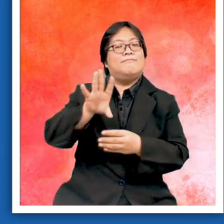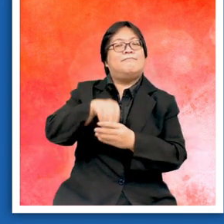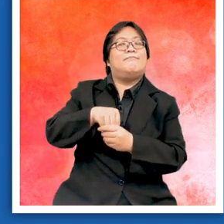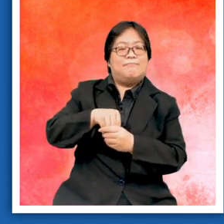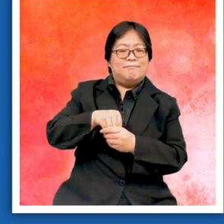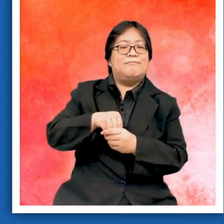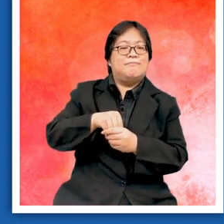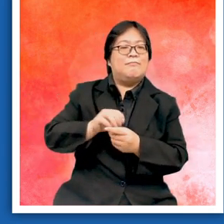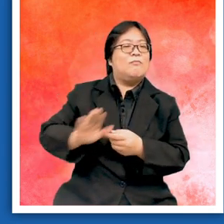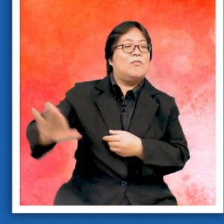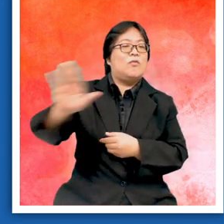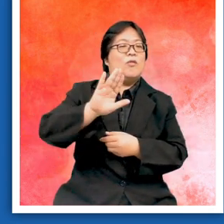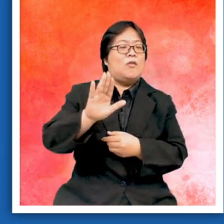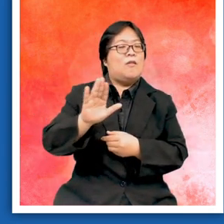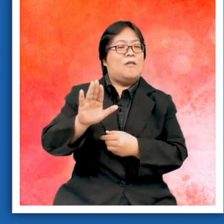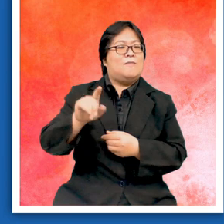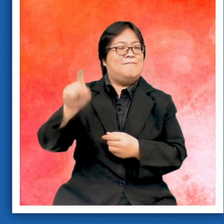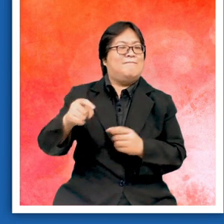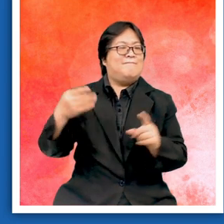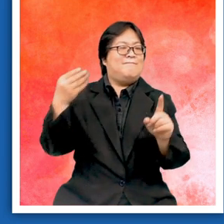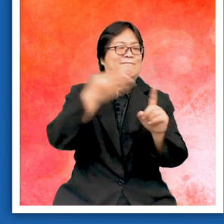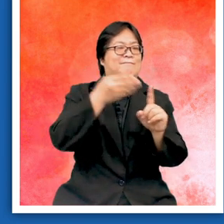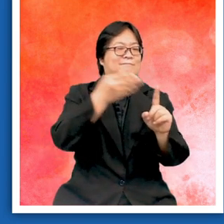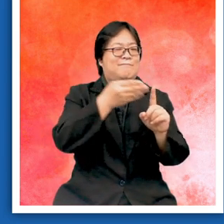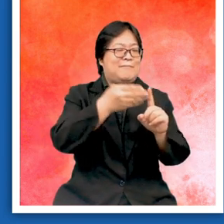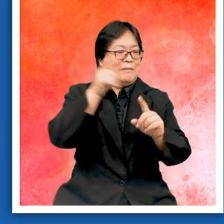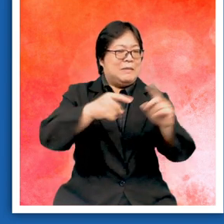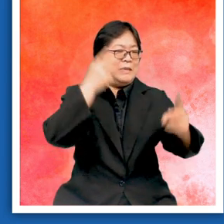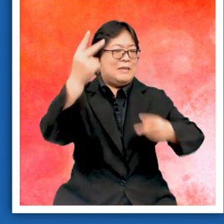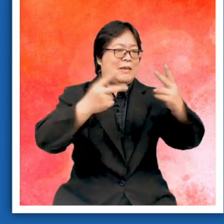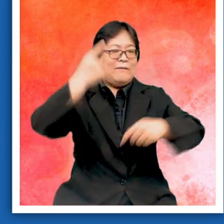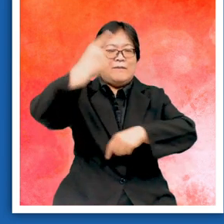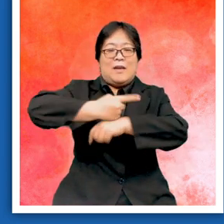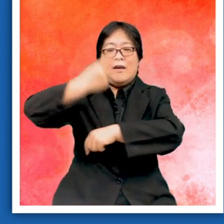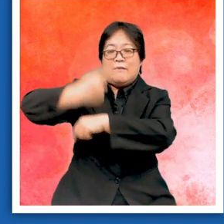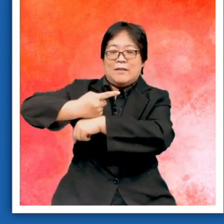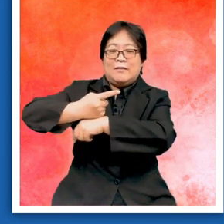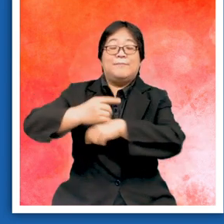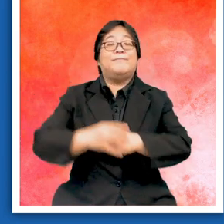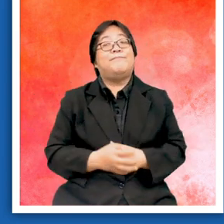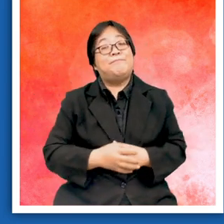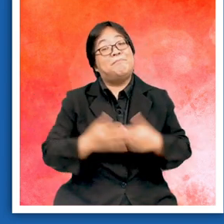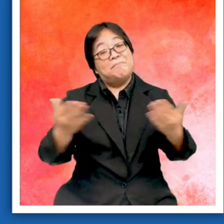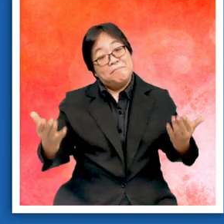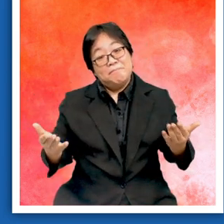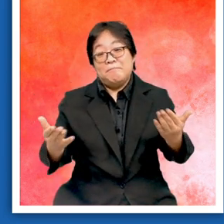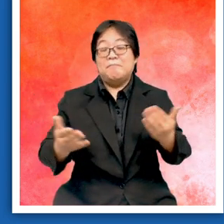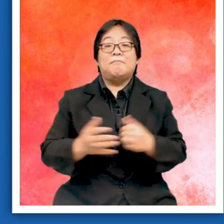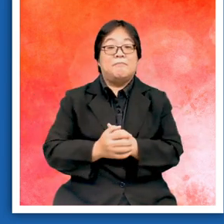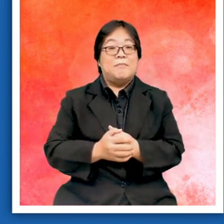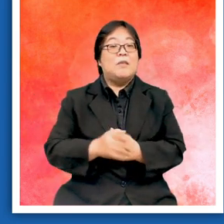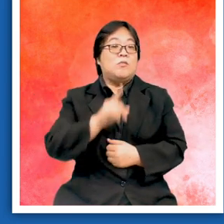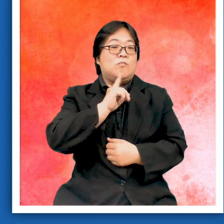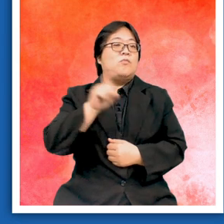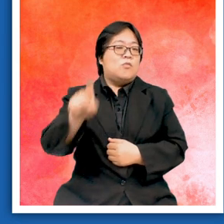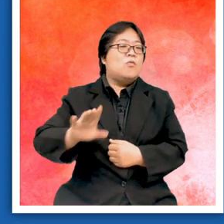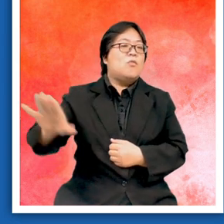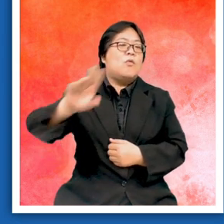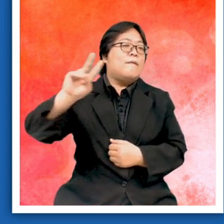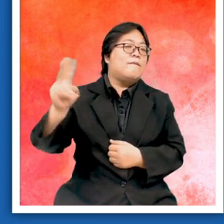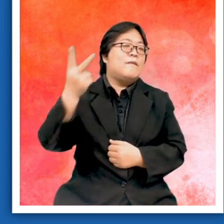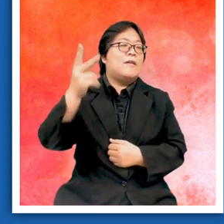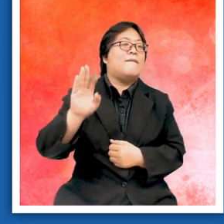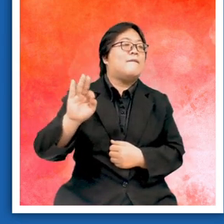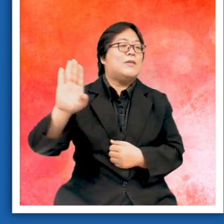as part of your favorite site that must be visited every day, or I would say it should be your second